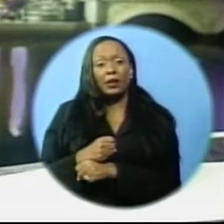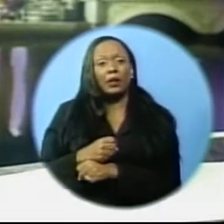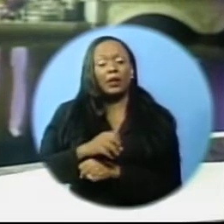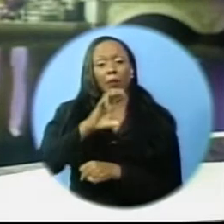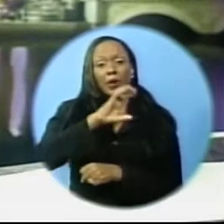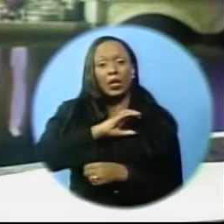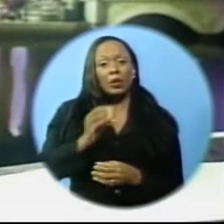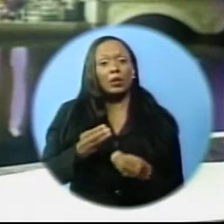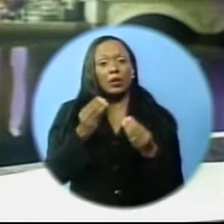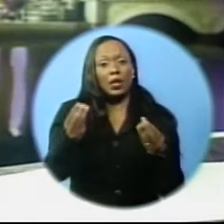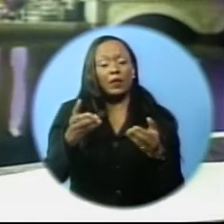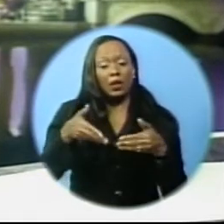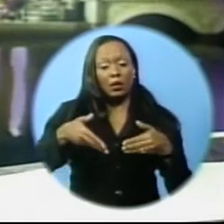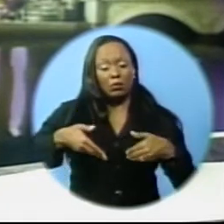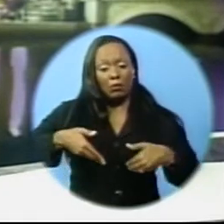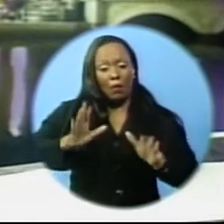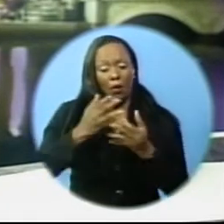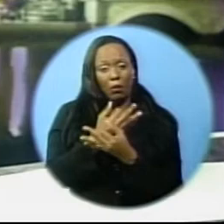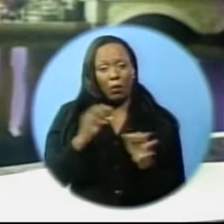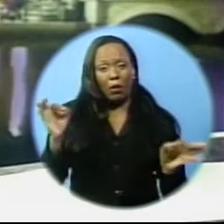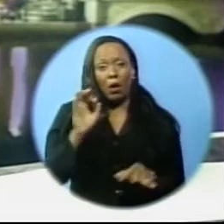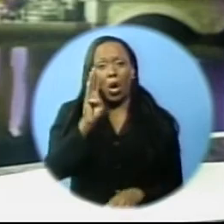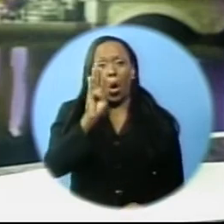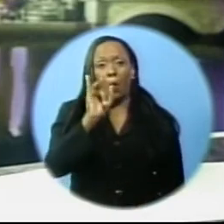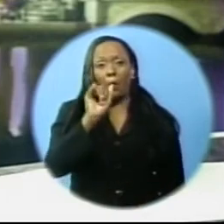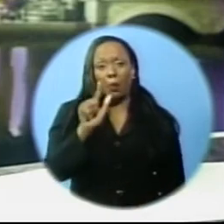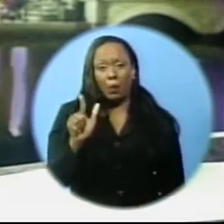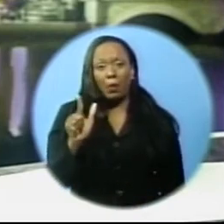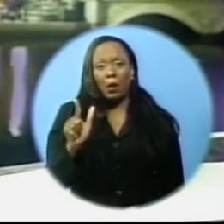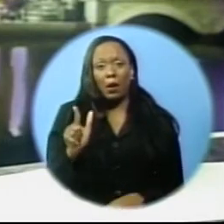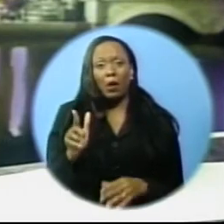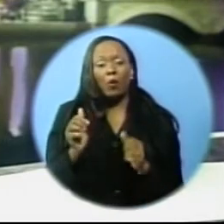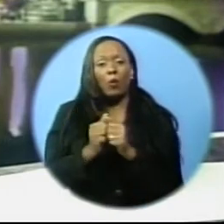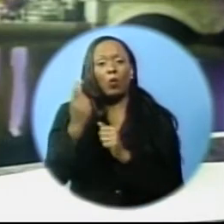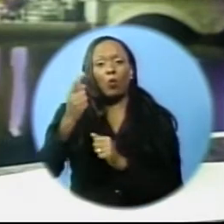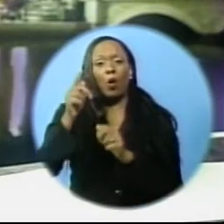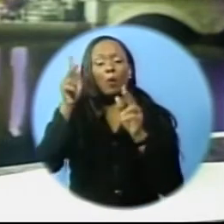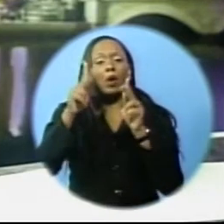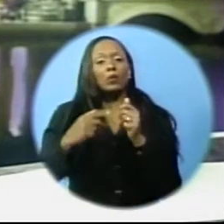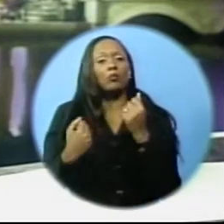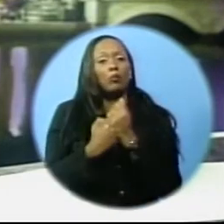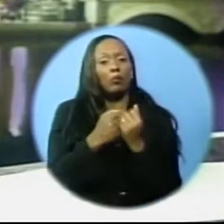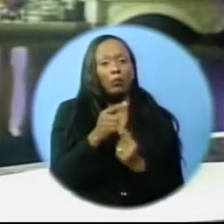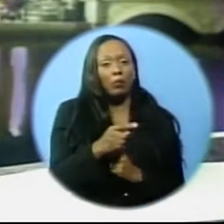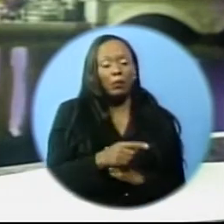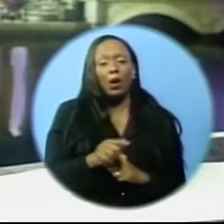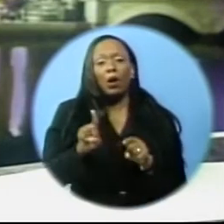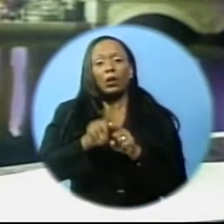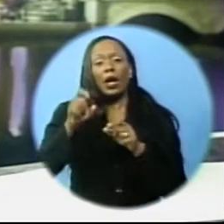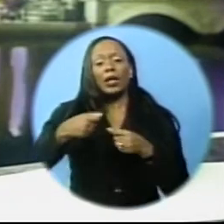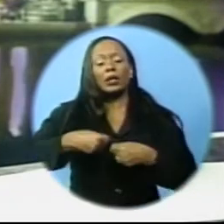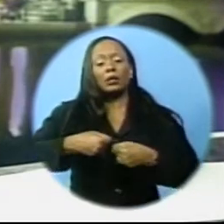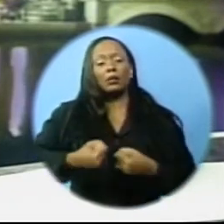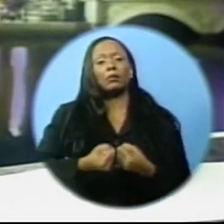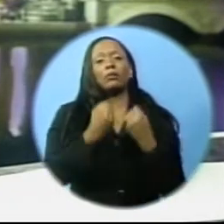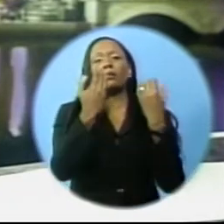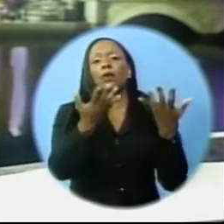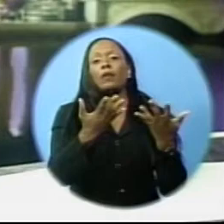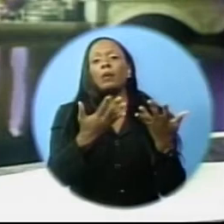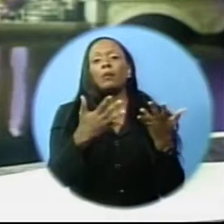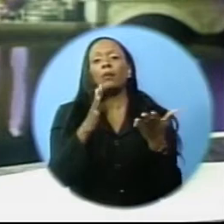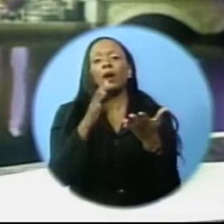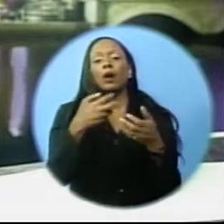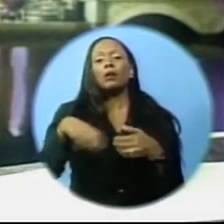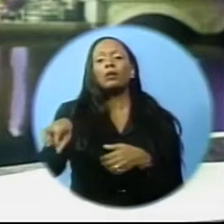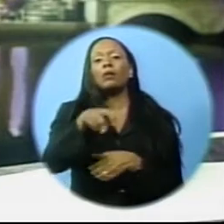was released on $10,000 bail with one surety. Pollard was also ordered to surrender his travel documents and warned to keep away